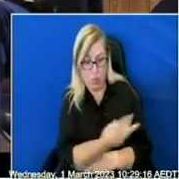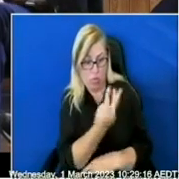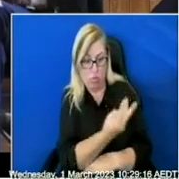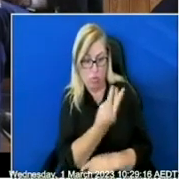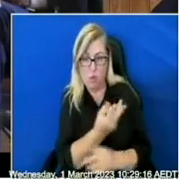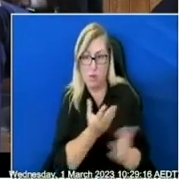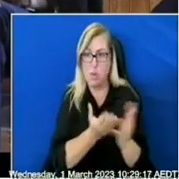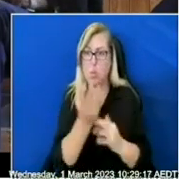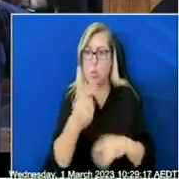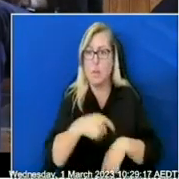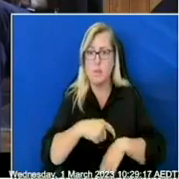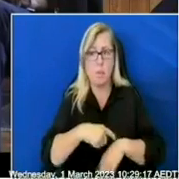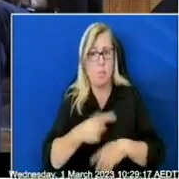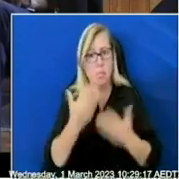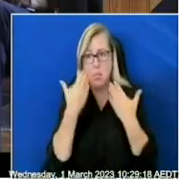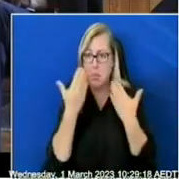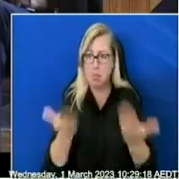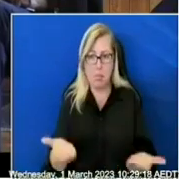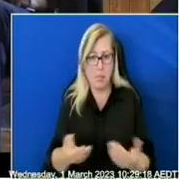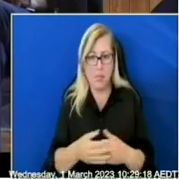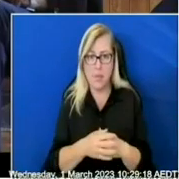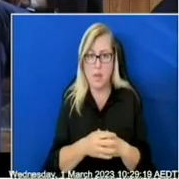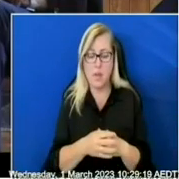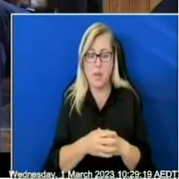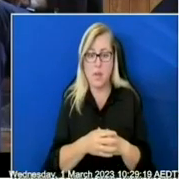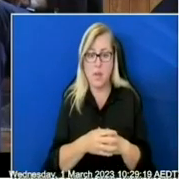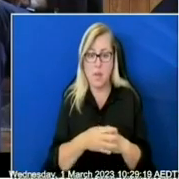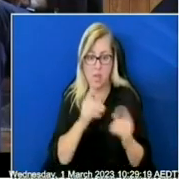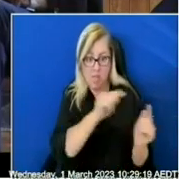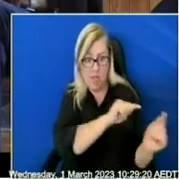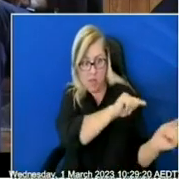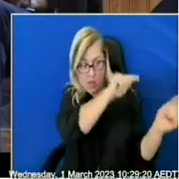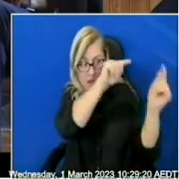they've come from here, safe and loved and happy,